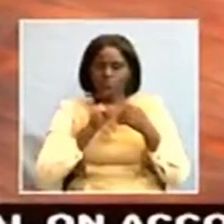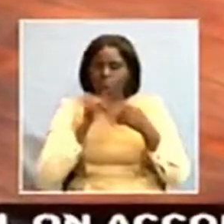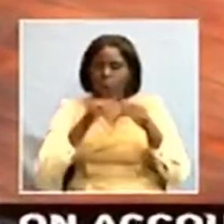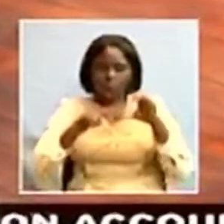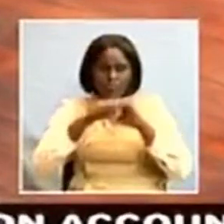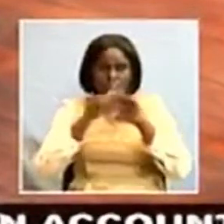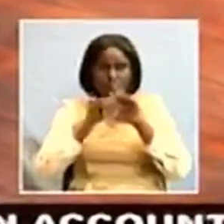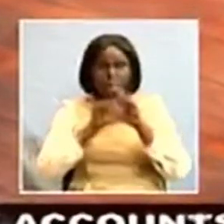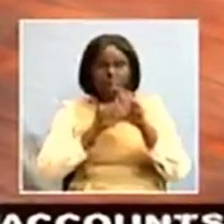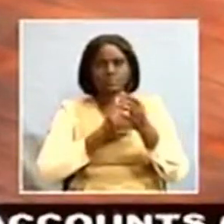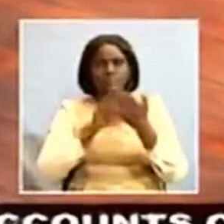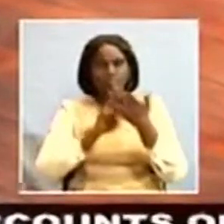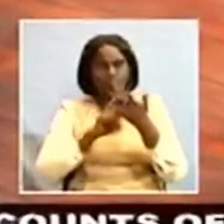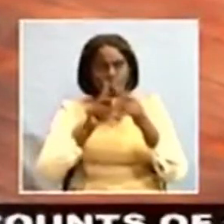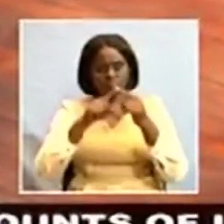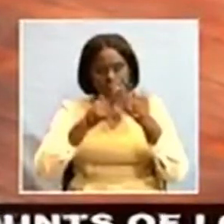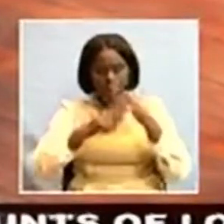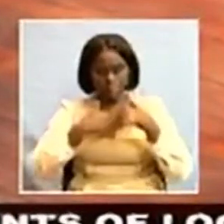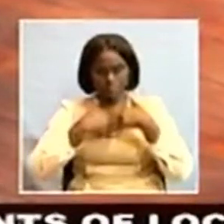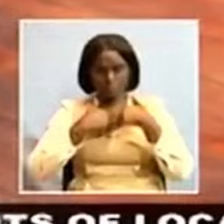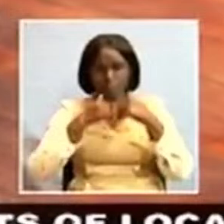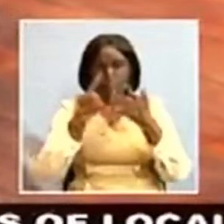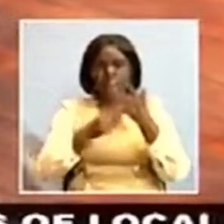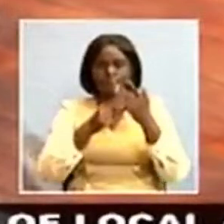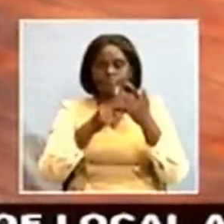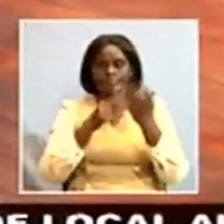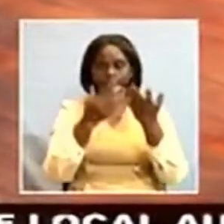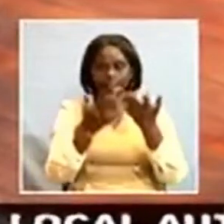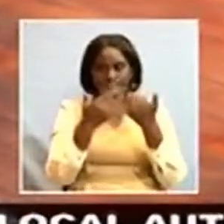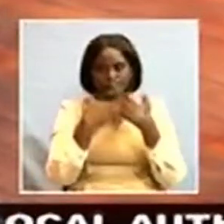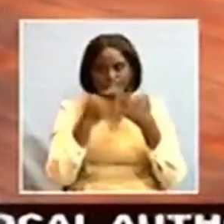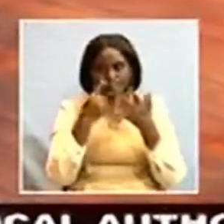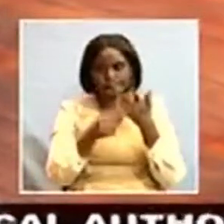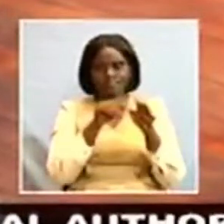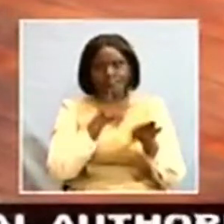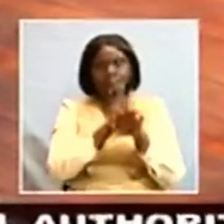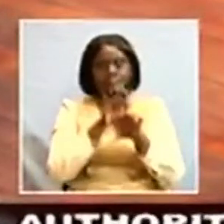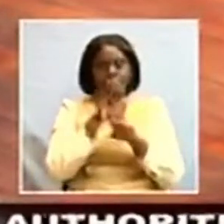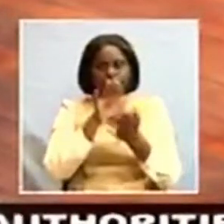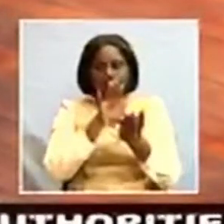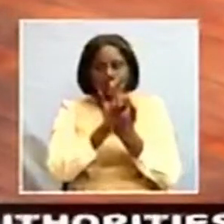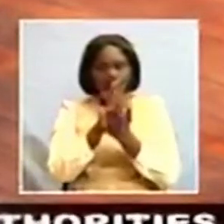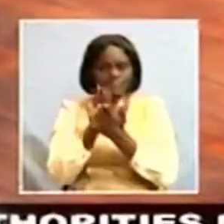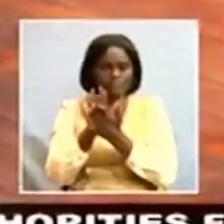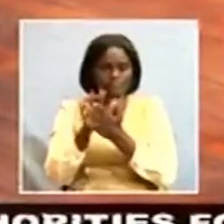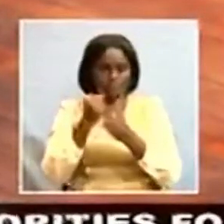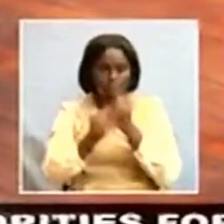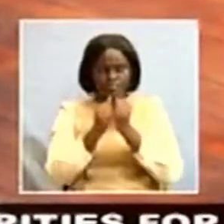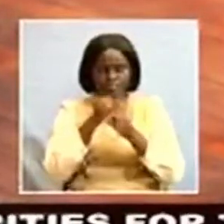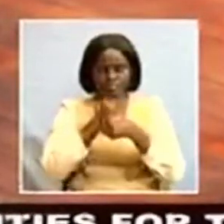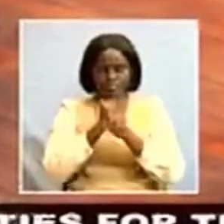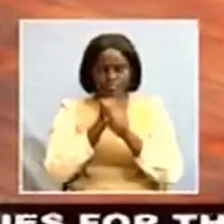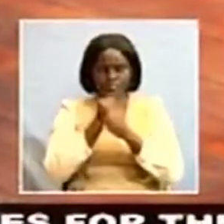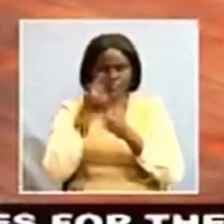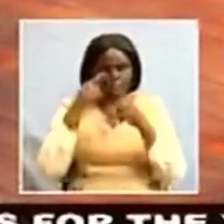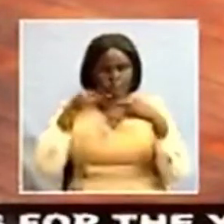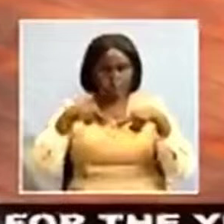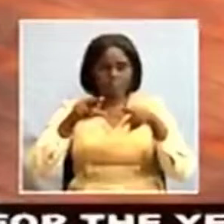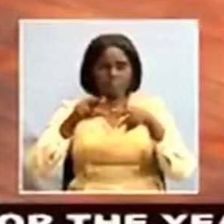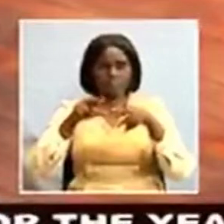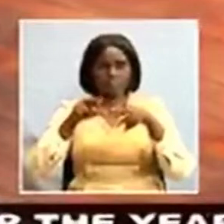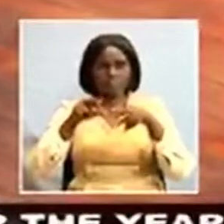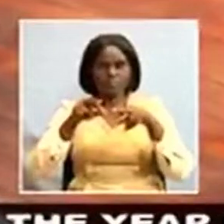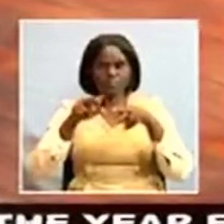our report, but we have a manual drum compactor, which was initially meant for roads, but now